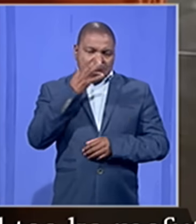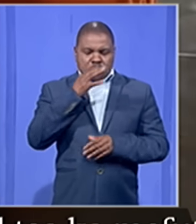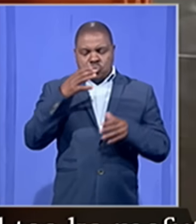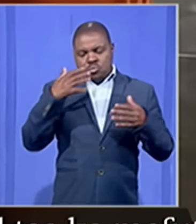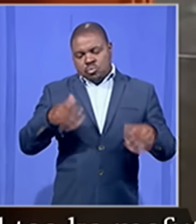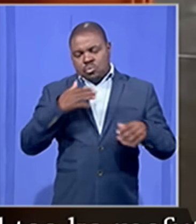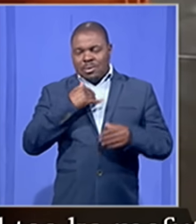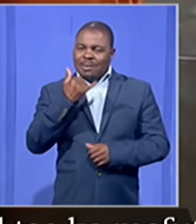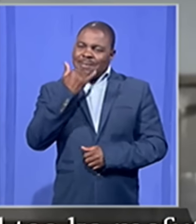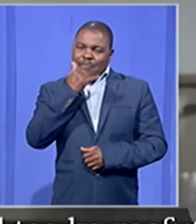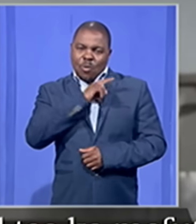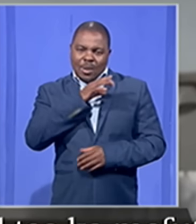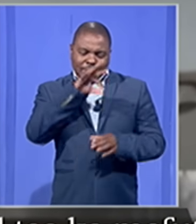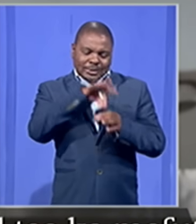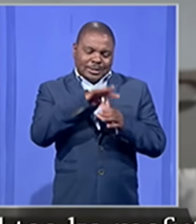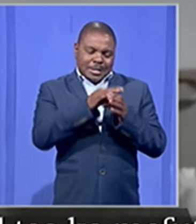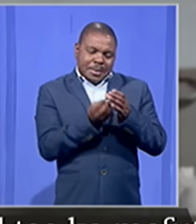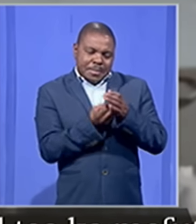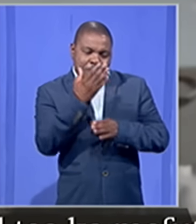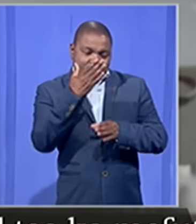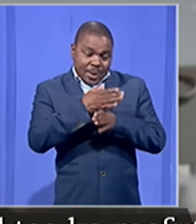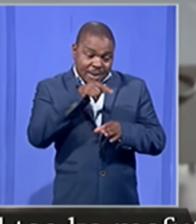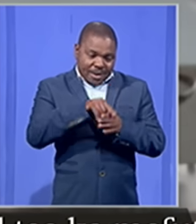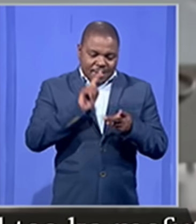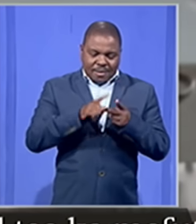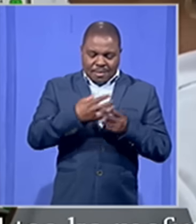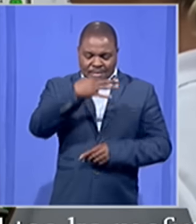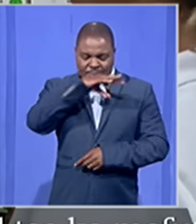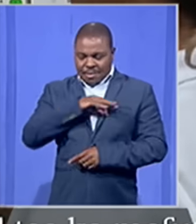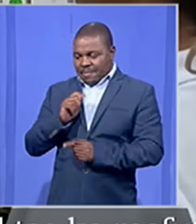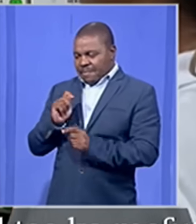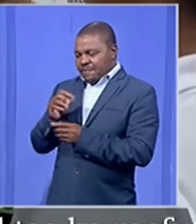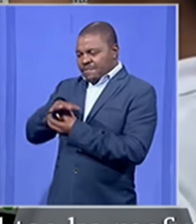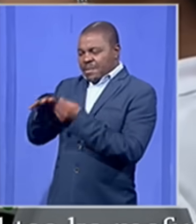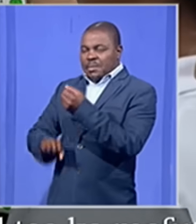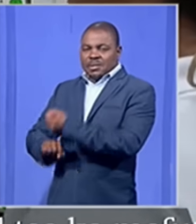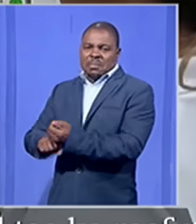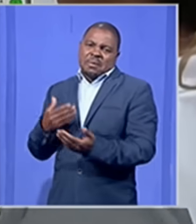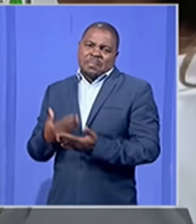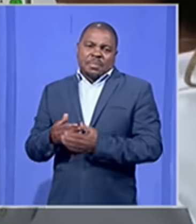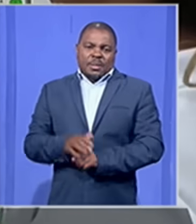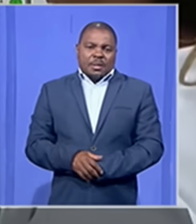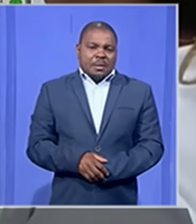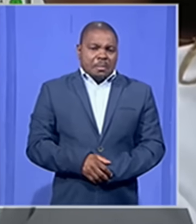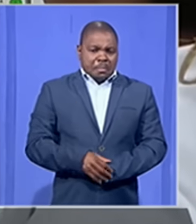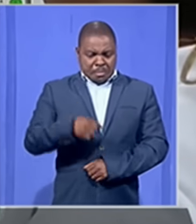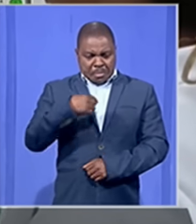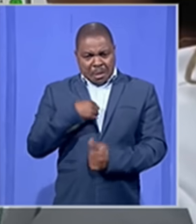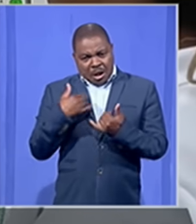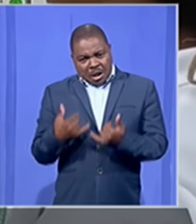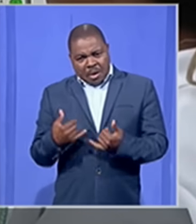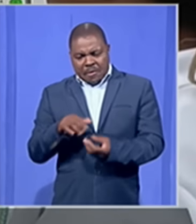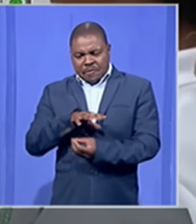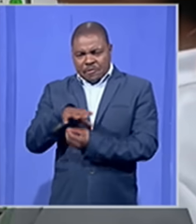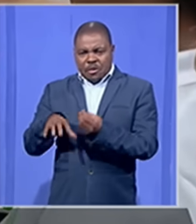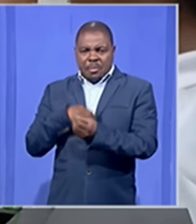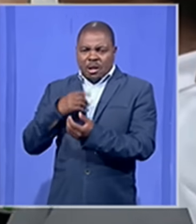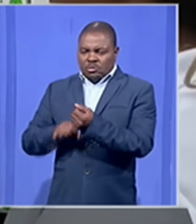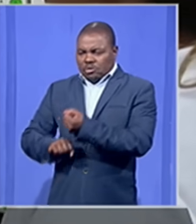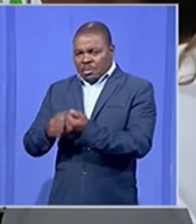ya go tšweletša ditee ka ge ba kgona go fepa malapa a bona. Now I can be able to feed my family. Now I can be able to buy